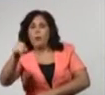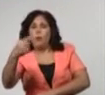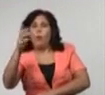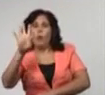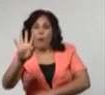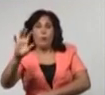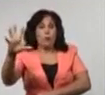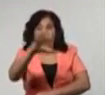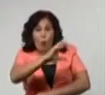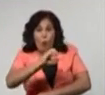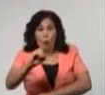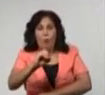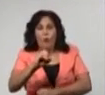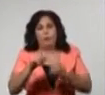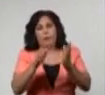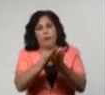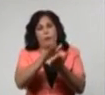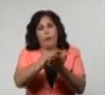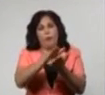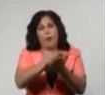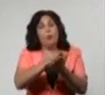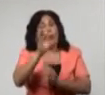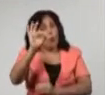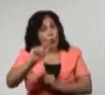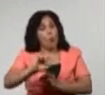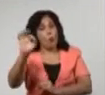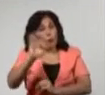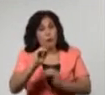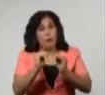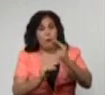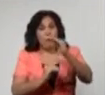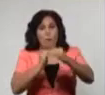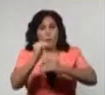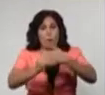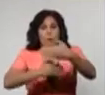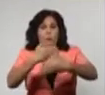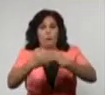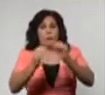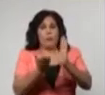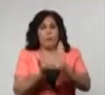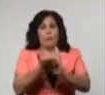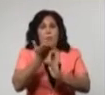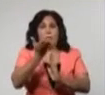1,147 are female patients, representing